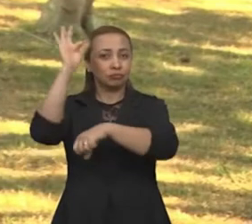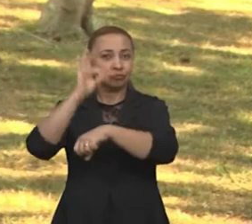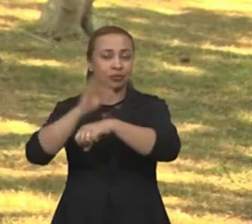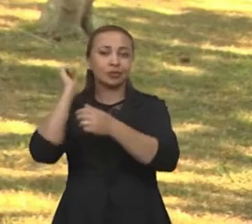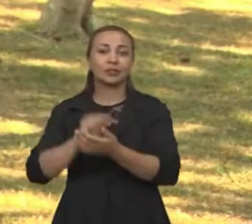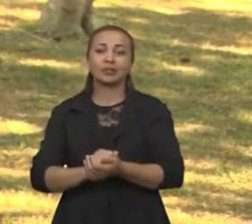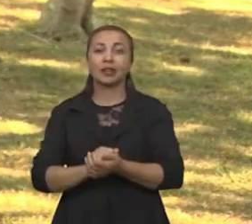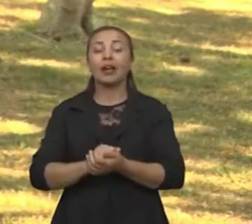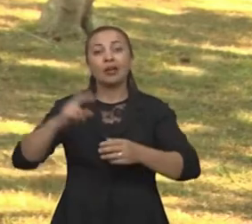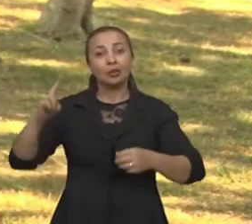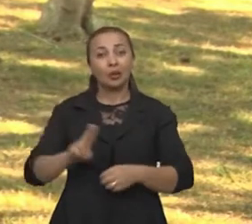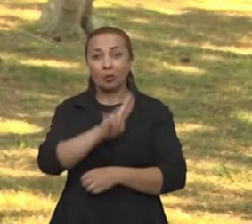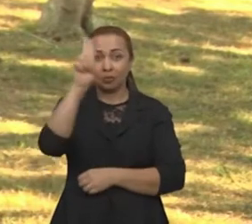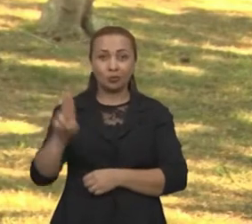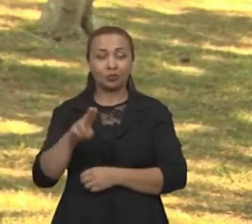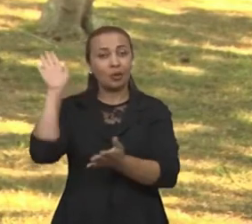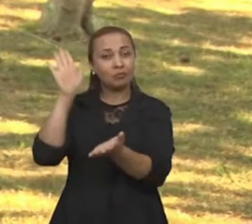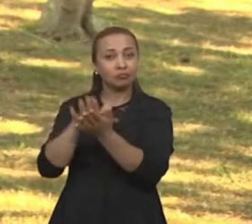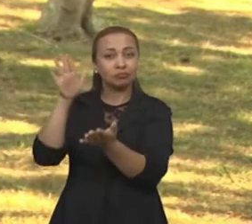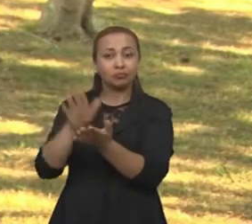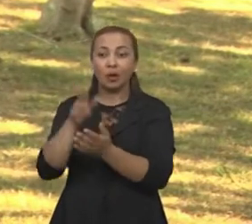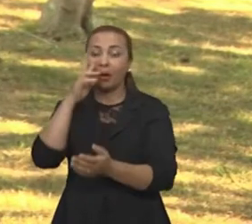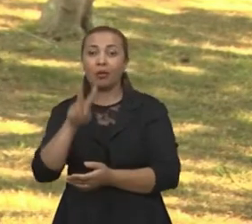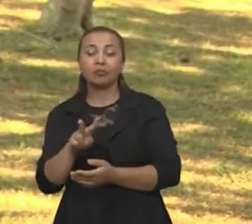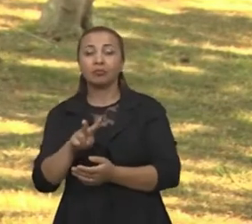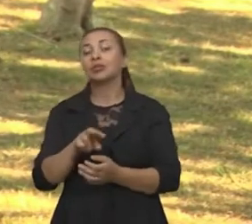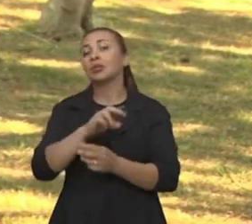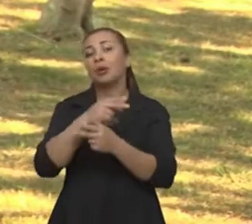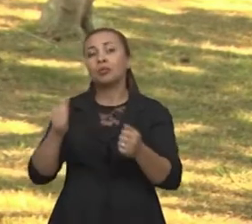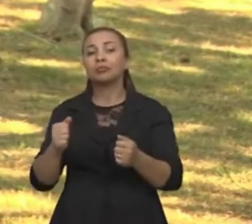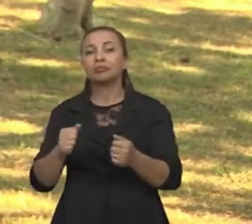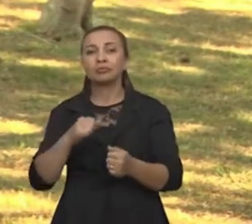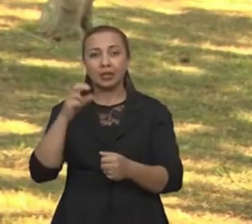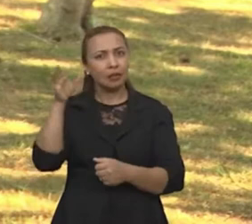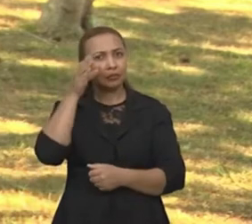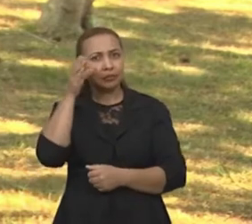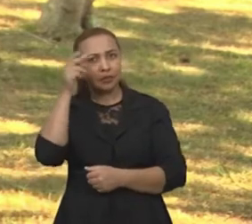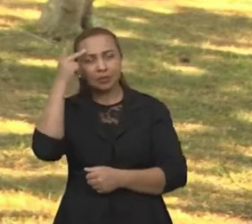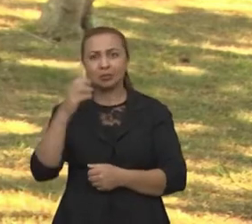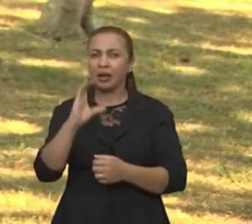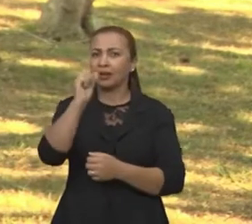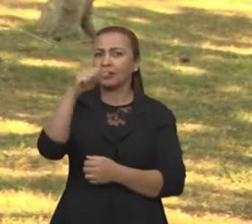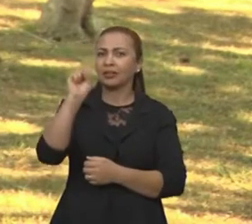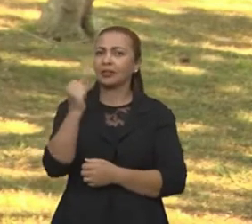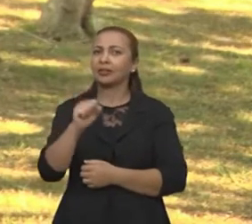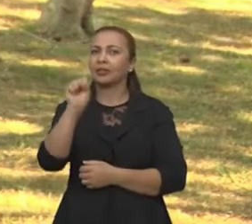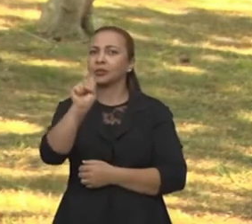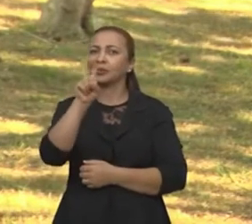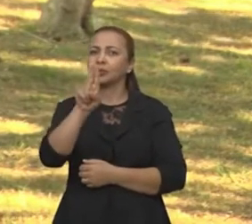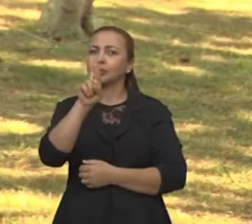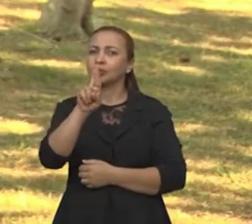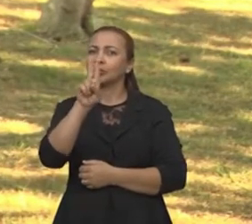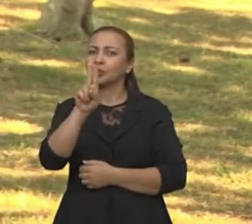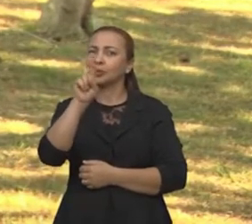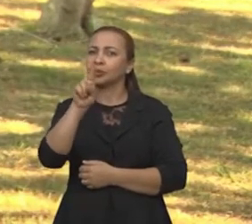At the University of Pernambuco, the researchers analyze a interesting destination for the casca-do-sur-uru. The study shows a sustainable